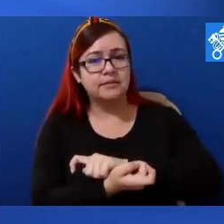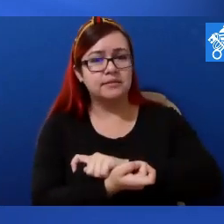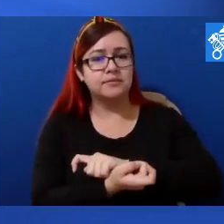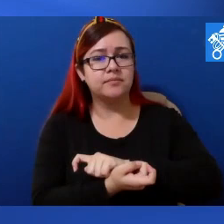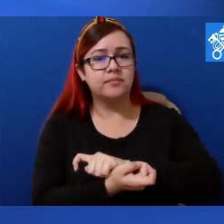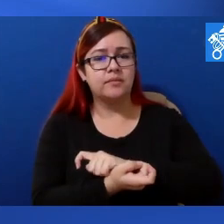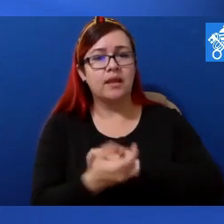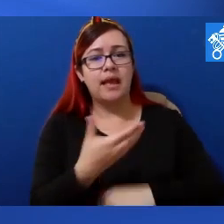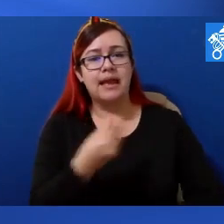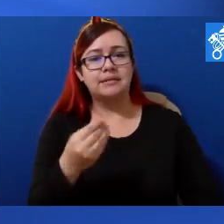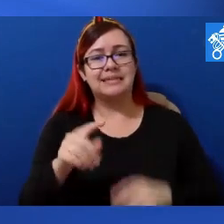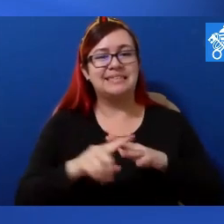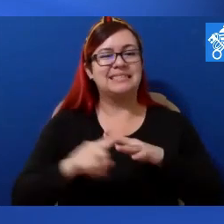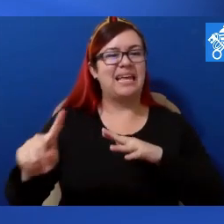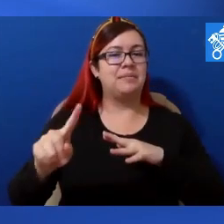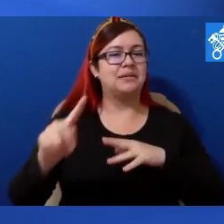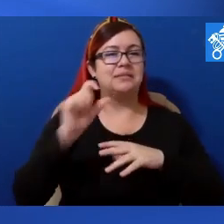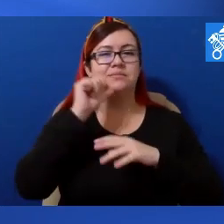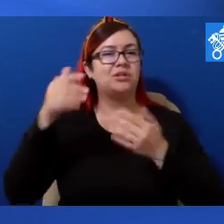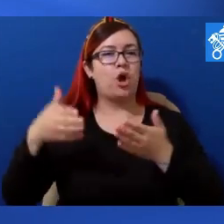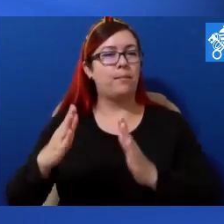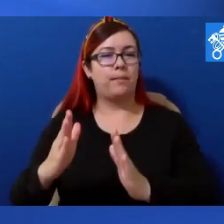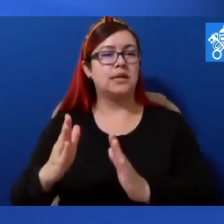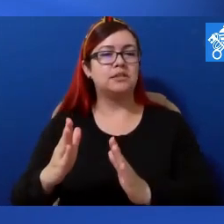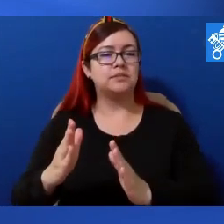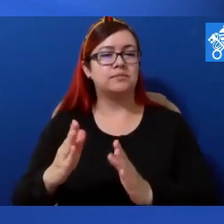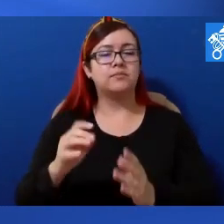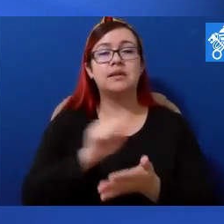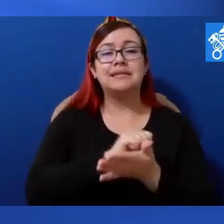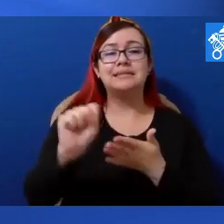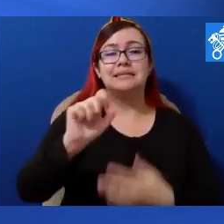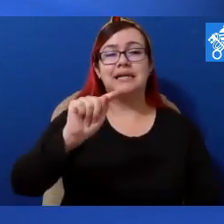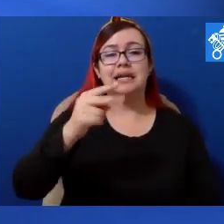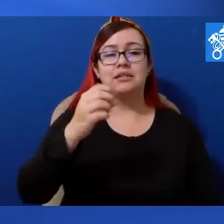transcend and escapism do not permit.